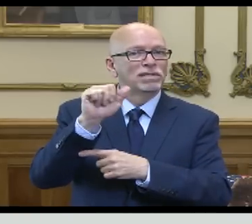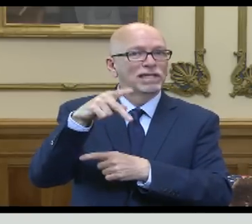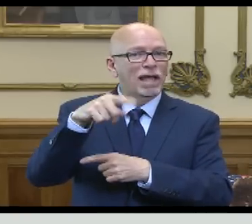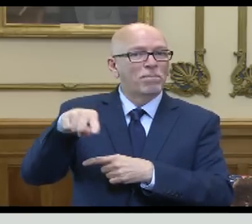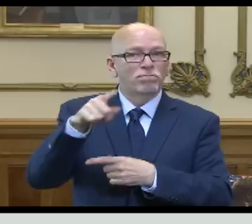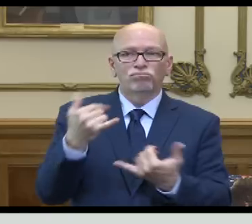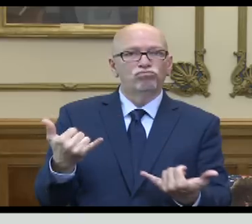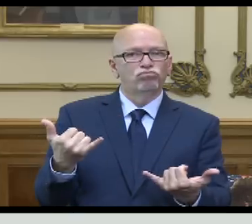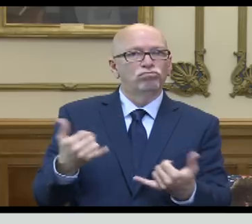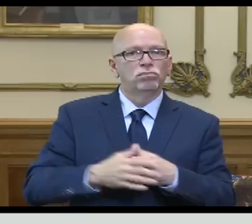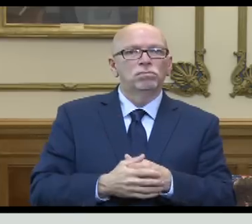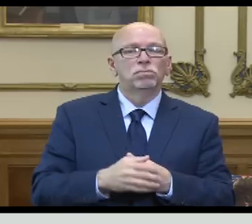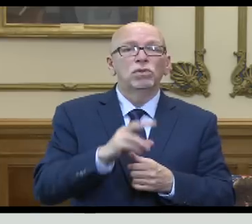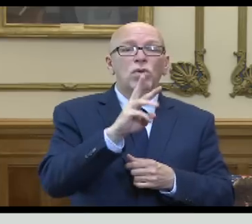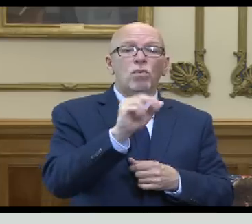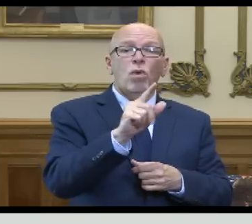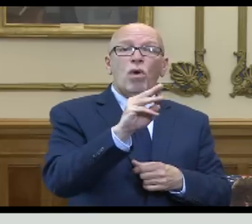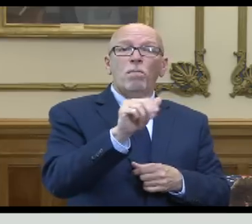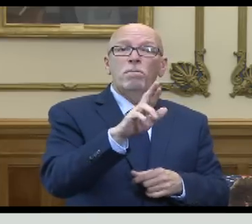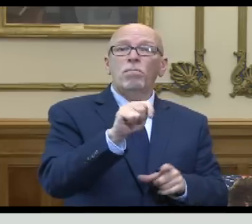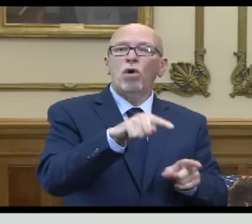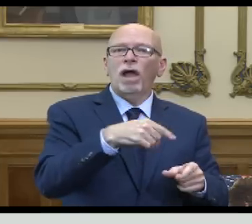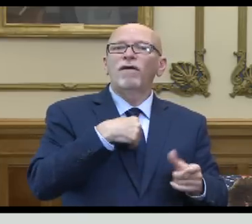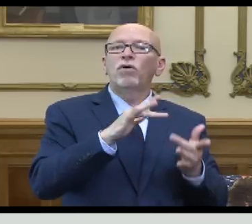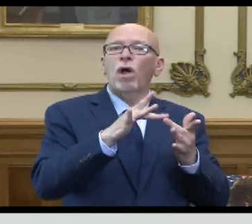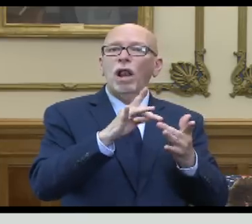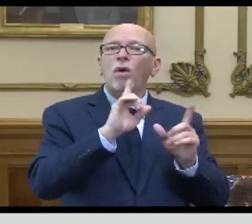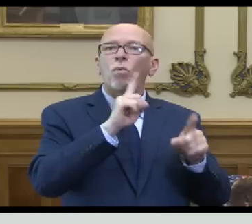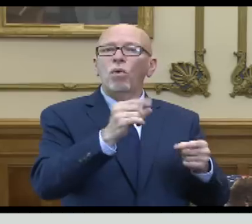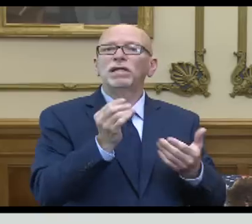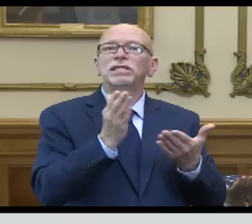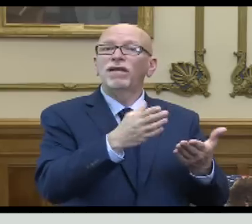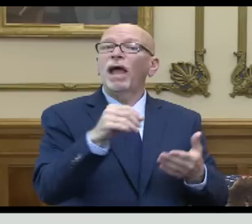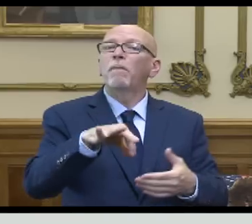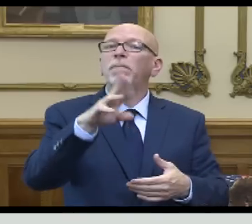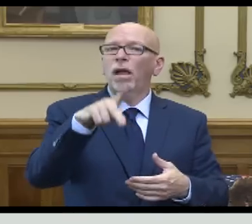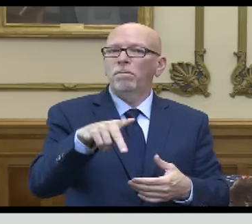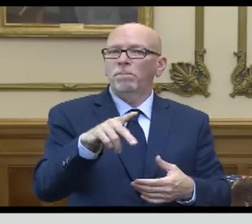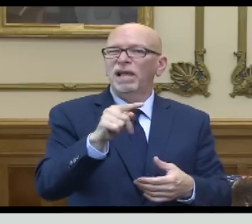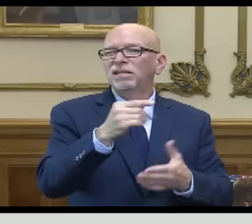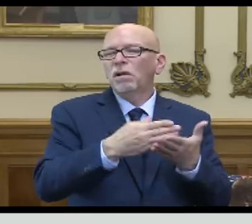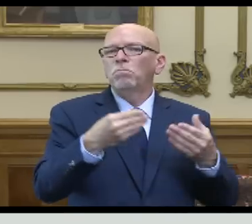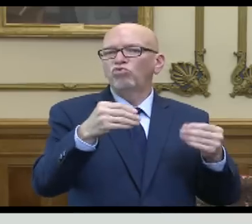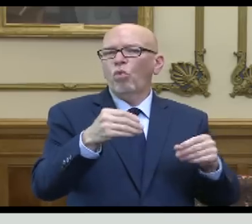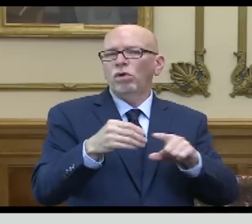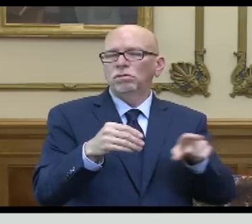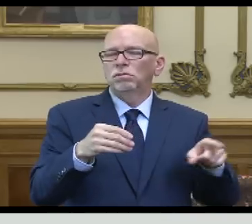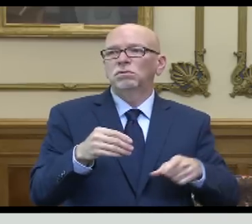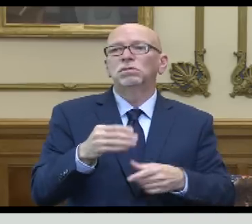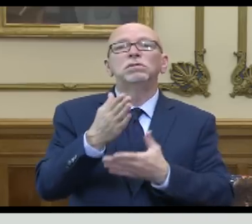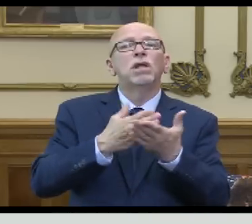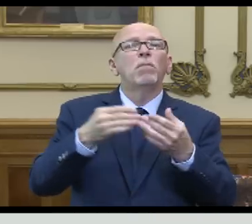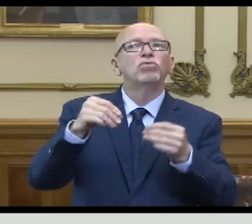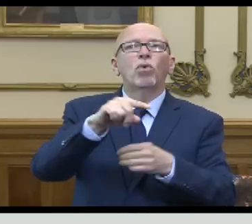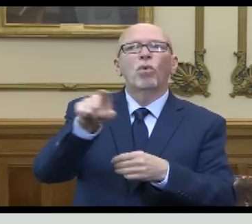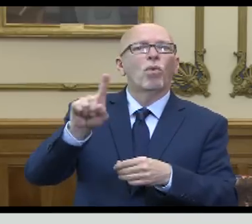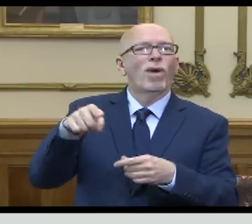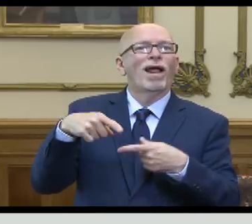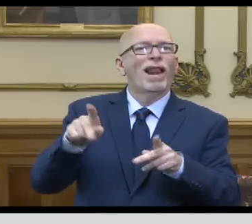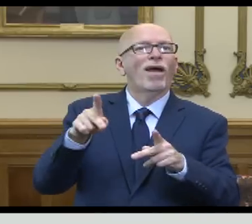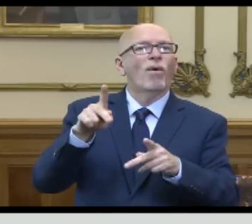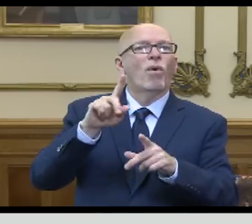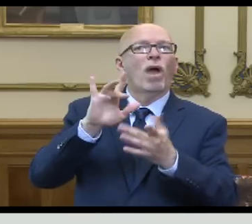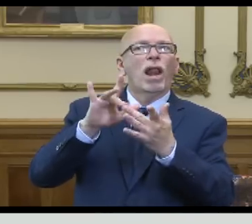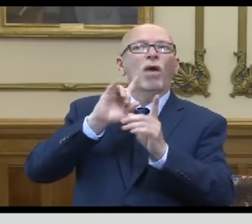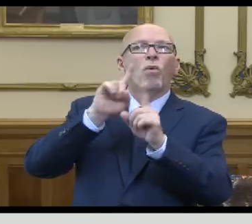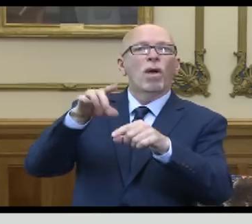today. Walmart offers online ordering and delivery and pickup options at some stores, while other stores only allow online ordering